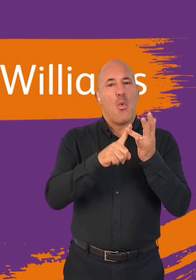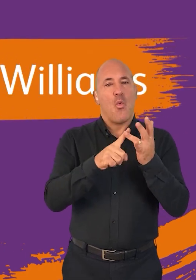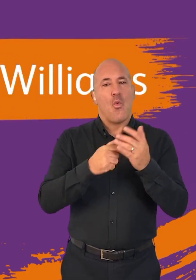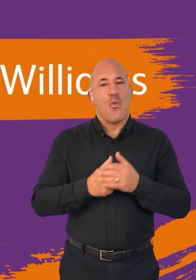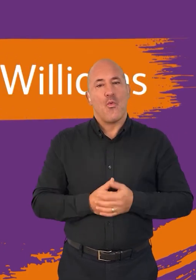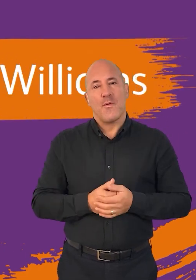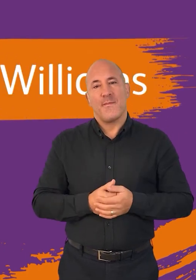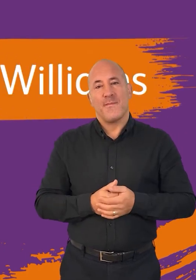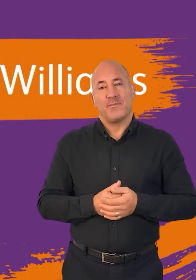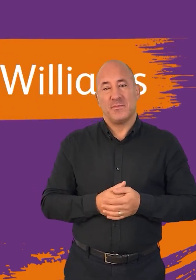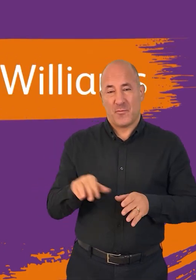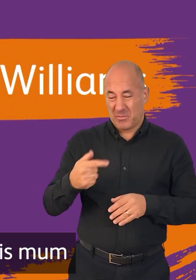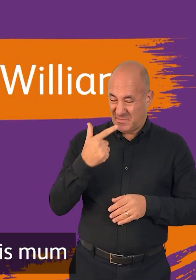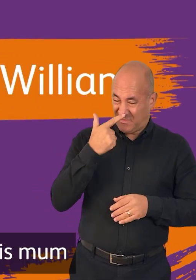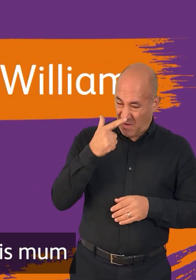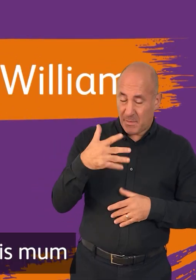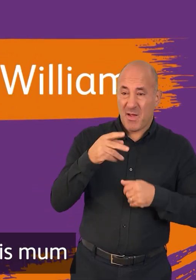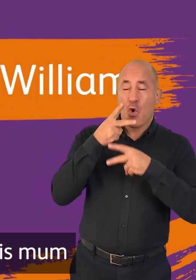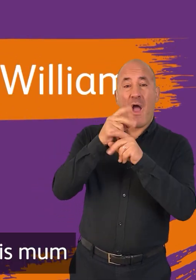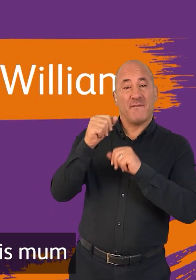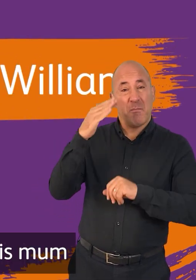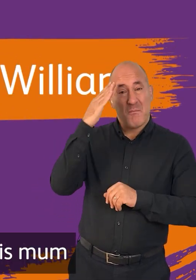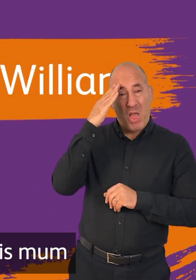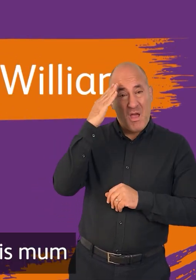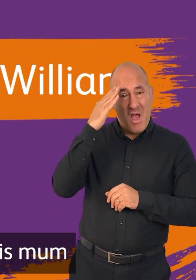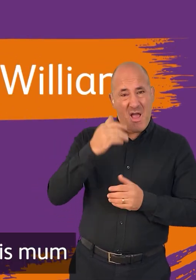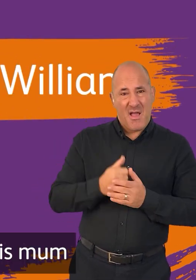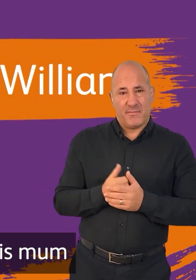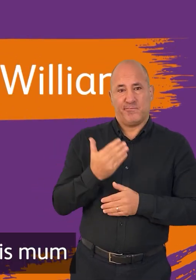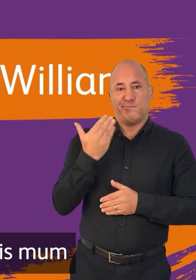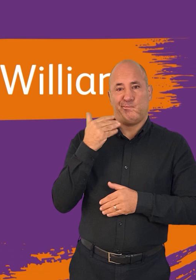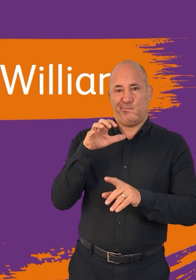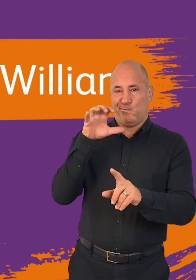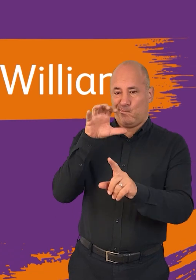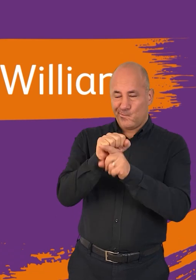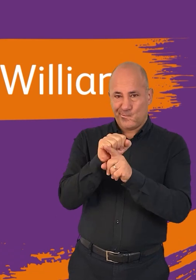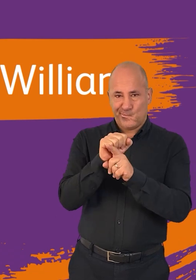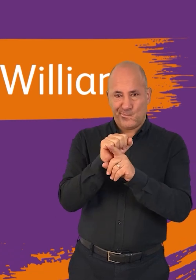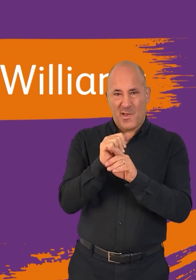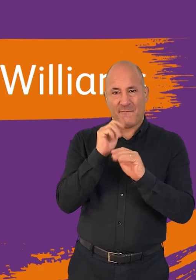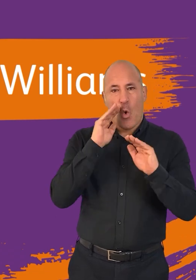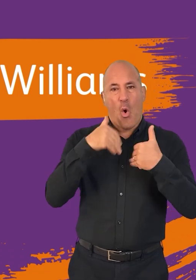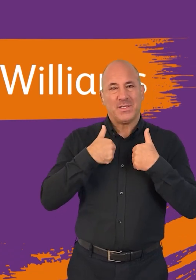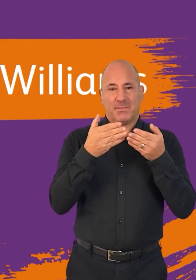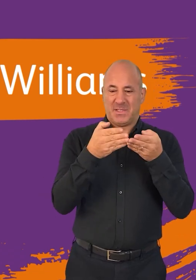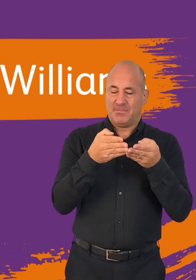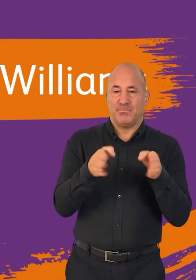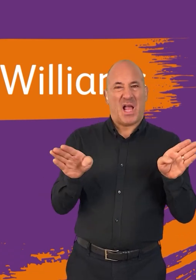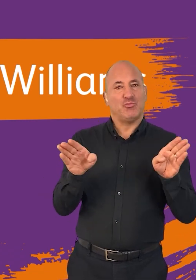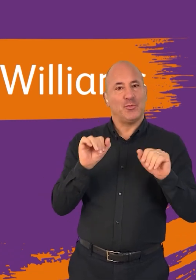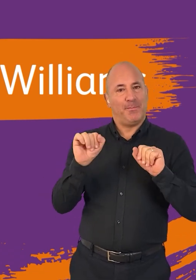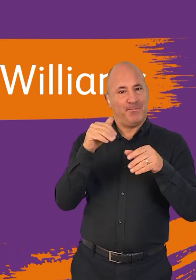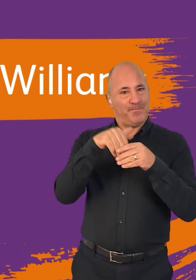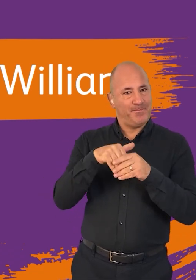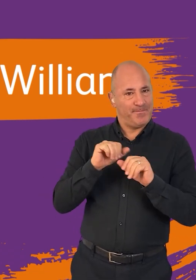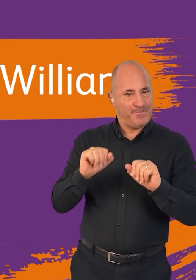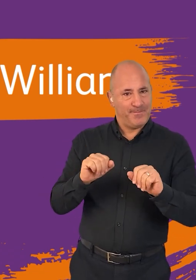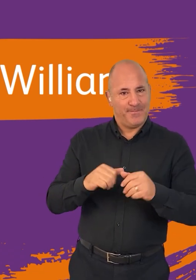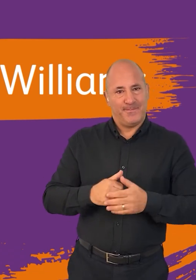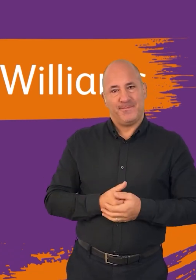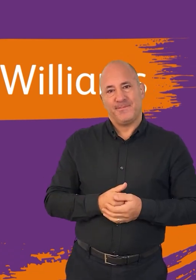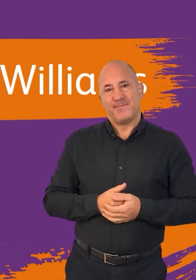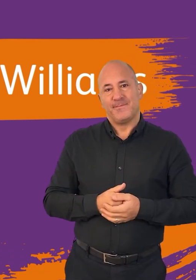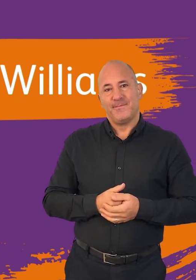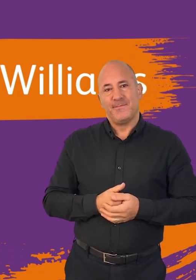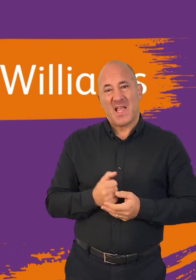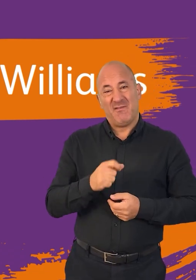Romano Williams. 10-year-old Romano has been caring for his mum since he was 7. He was recently diagnosed with